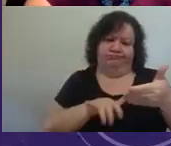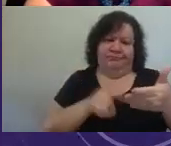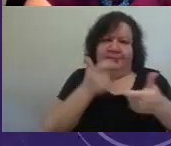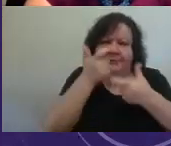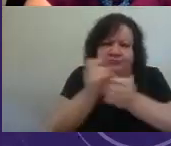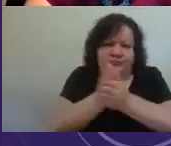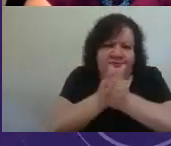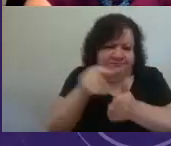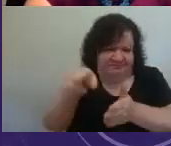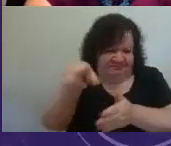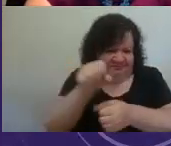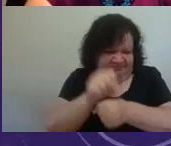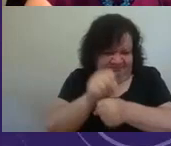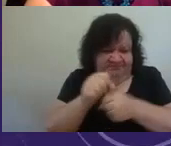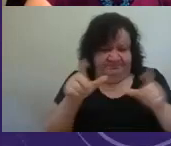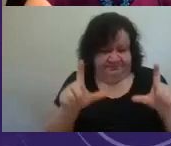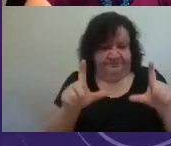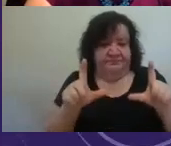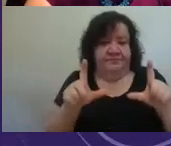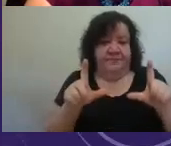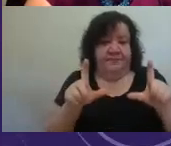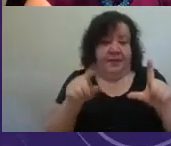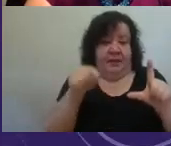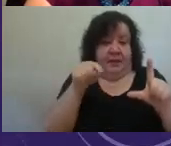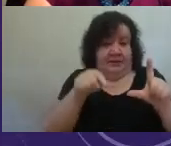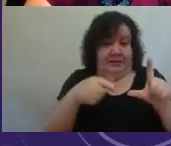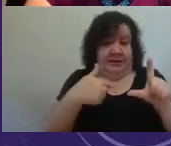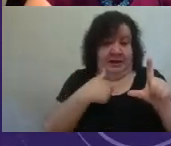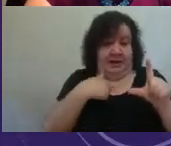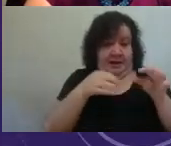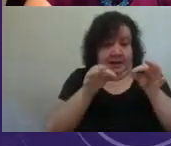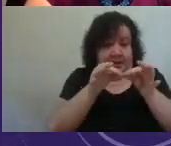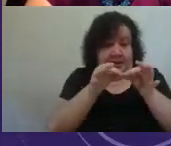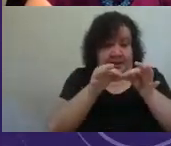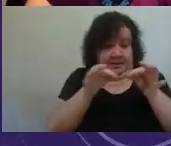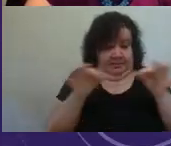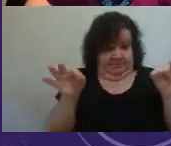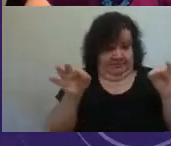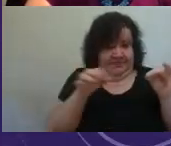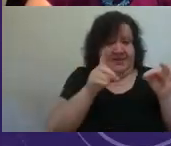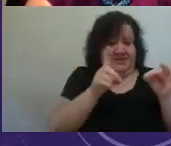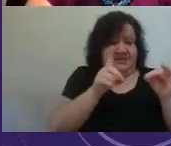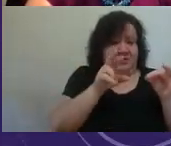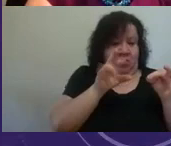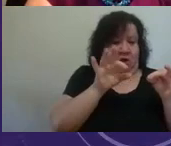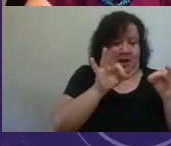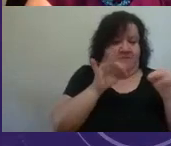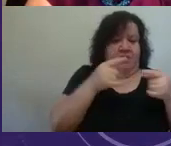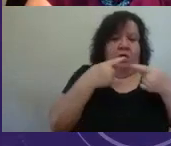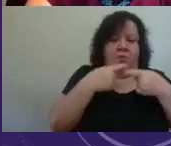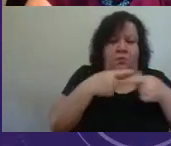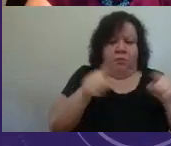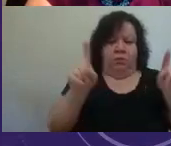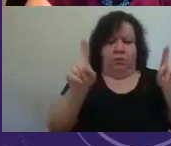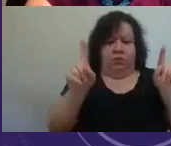interest for 2020 round 2 and for Haiti and Uganda. And then I put